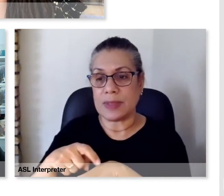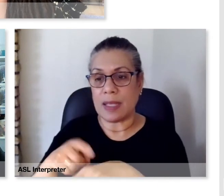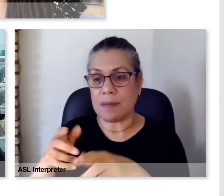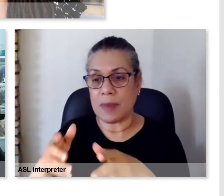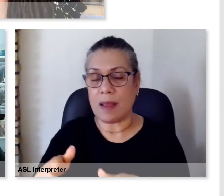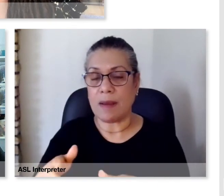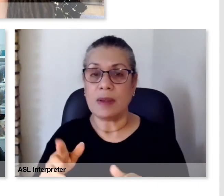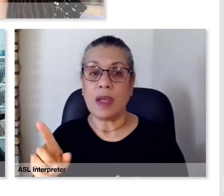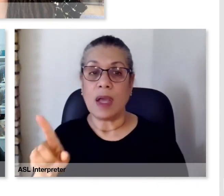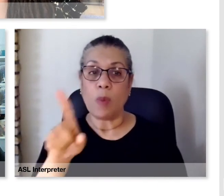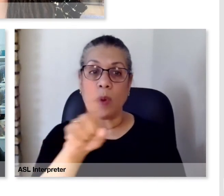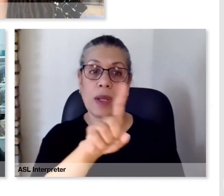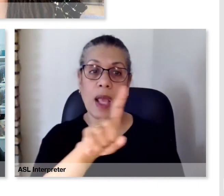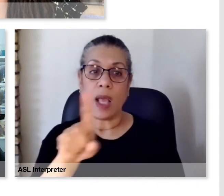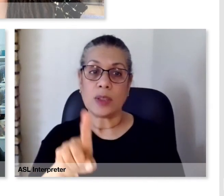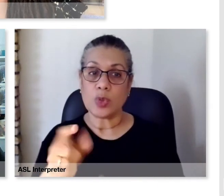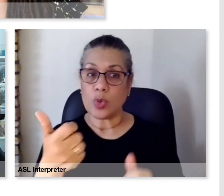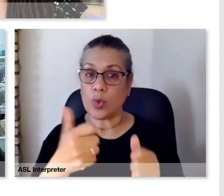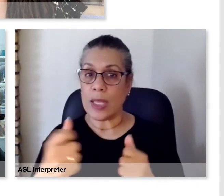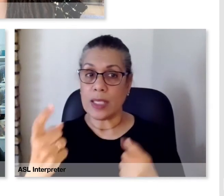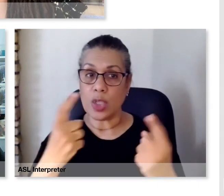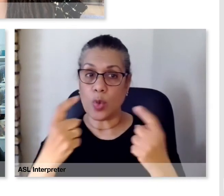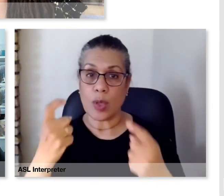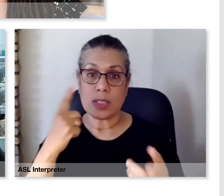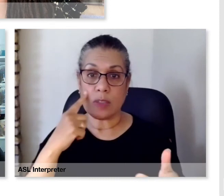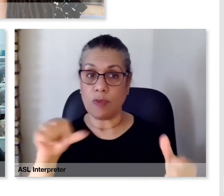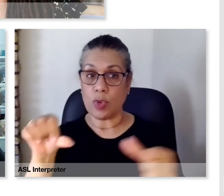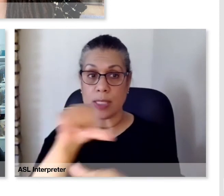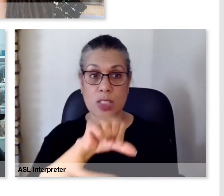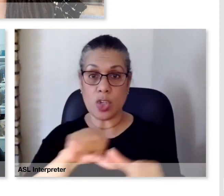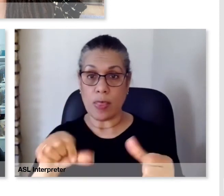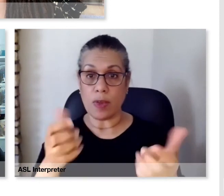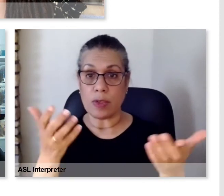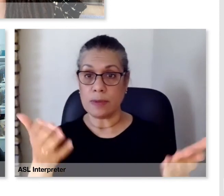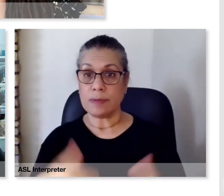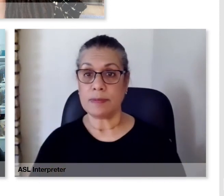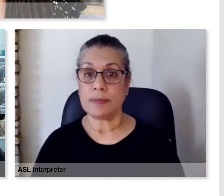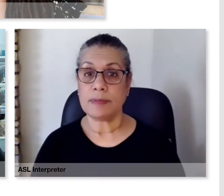the panelists have questions for one another.